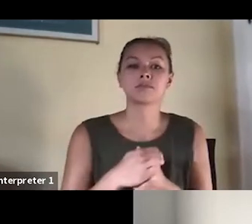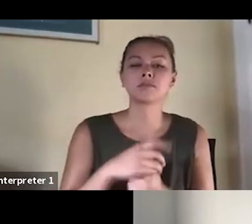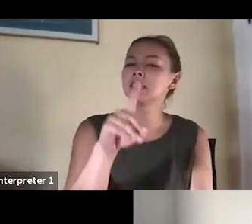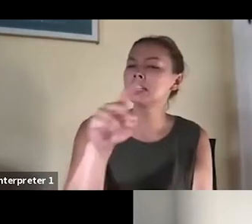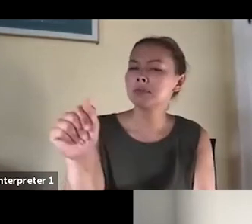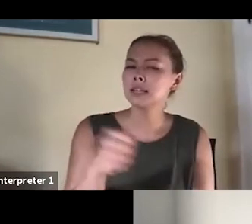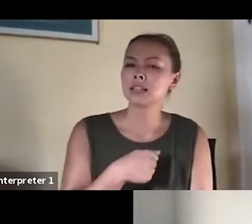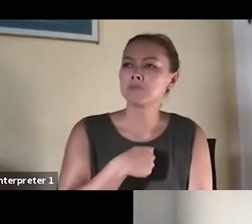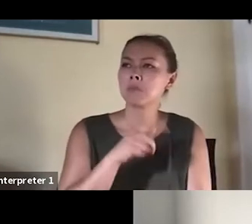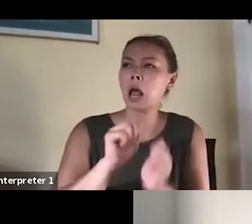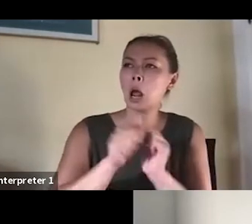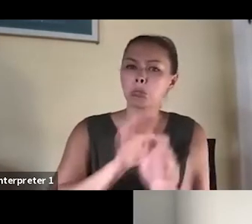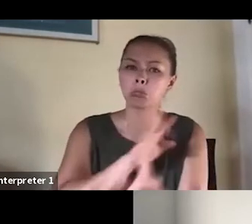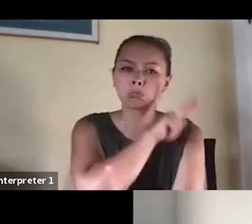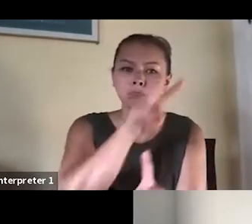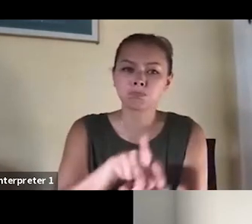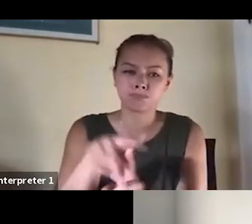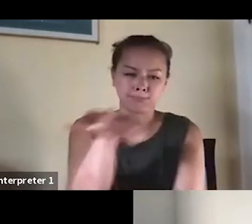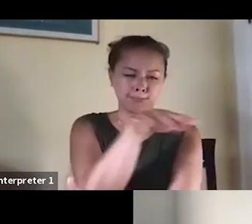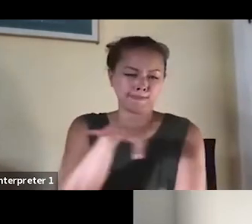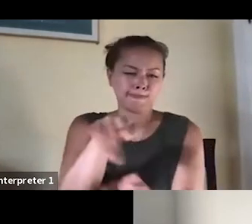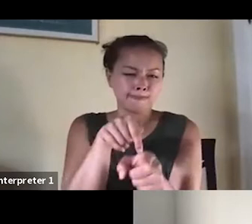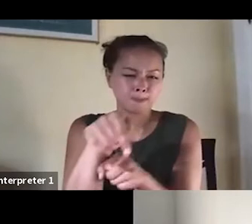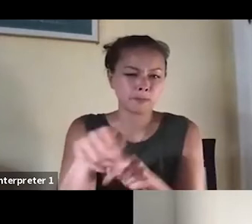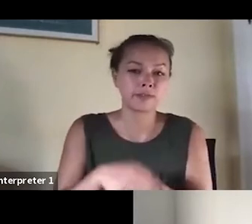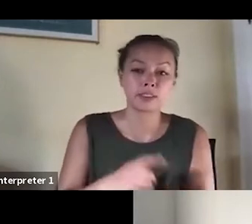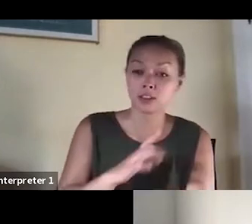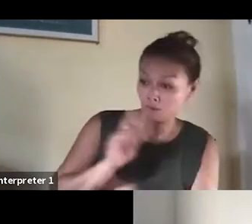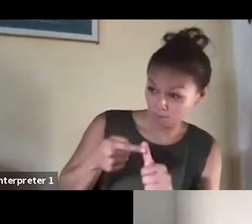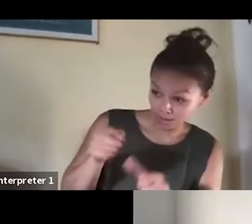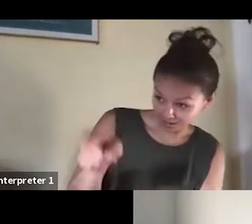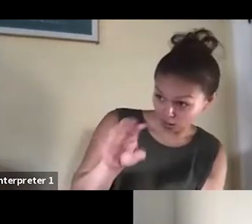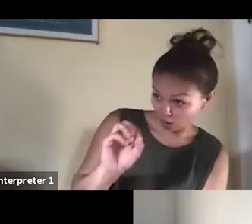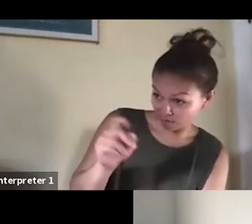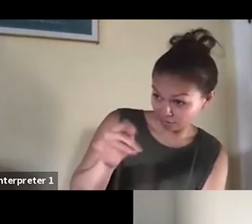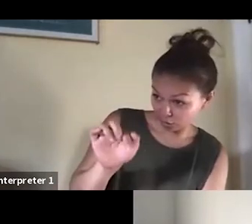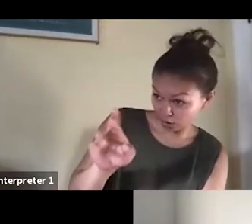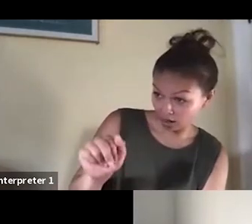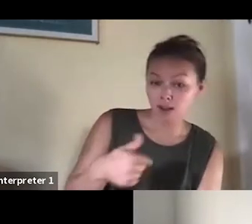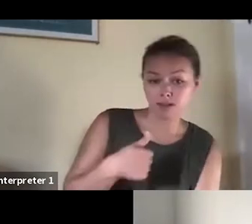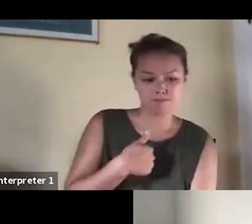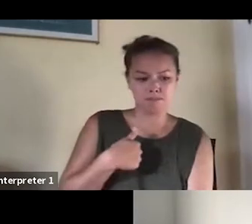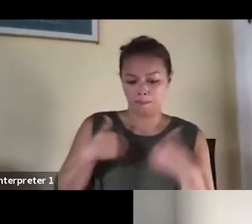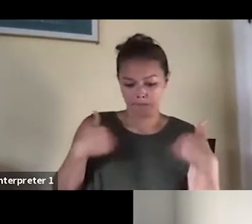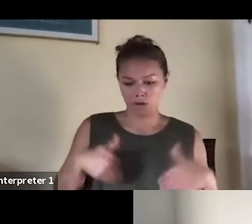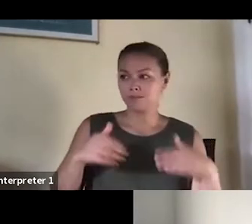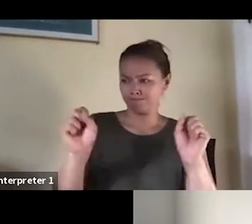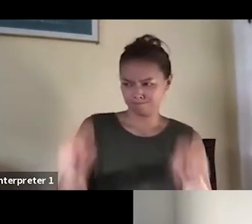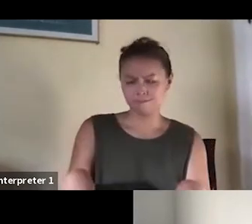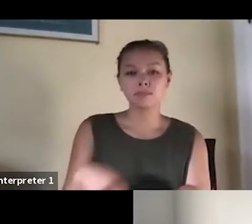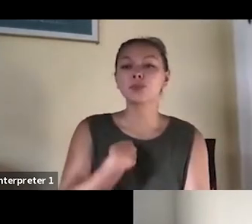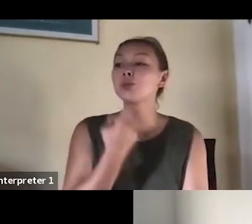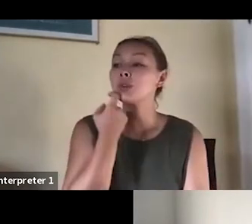So I'm an able-bodied woman, and over this past year, I've really started to immerse myself in disabled spaces, specifically